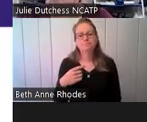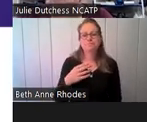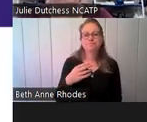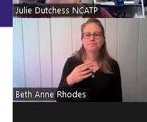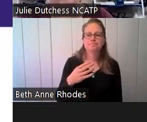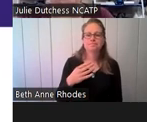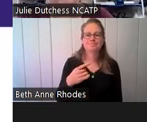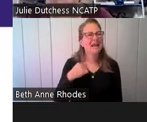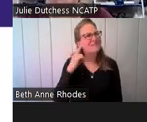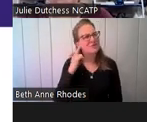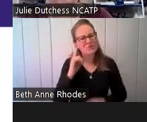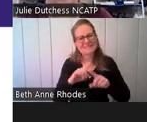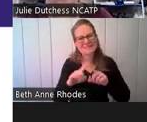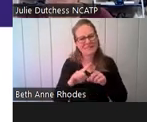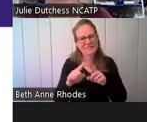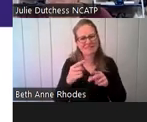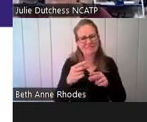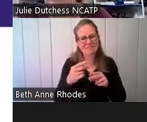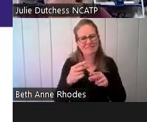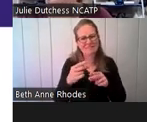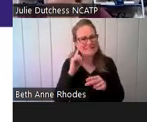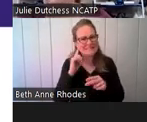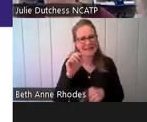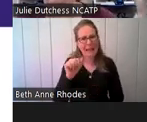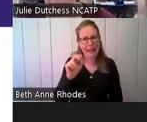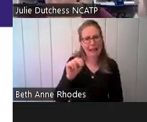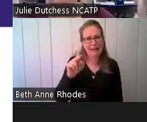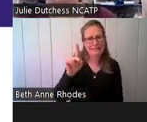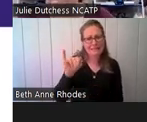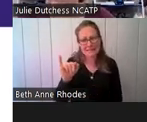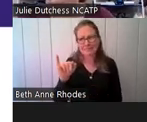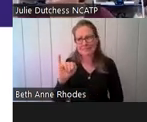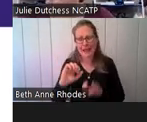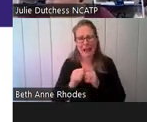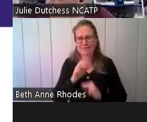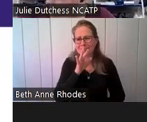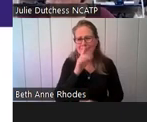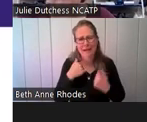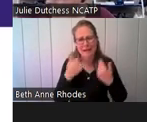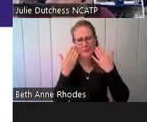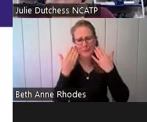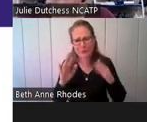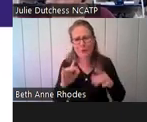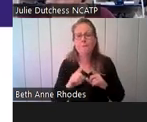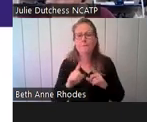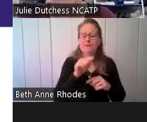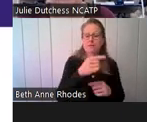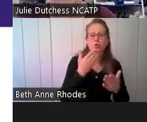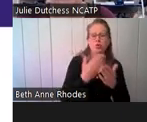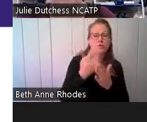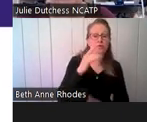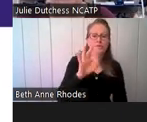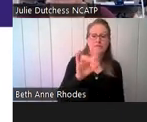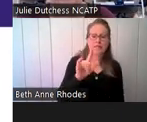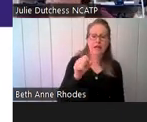I've heard it different ways, but flashcards, it's Anki or Anki. I don't know, but it's really nice when you need flashcards. And so this is one